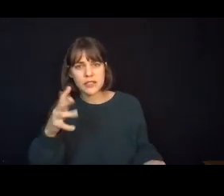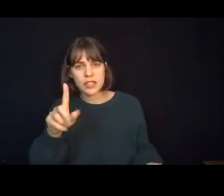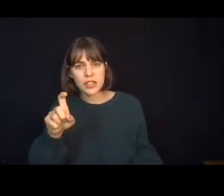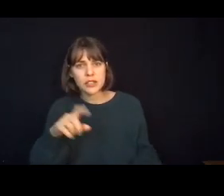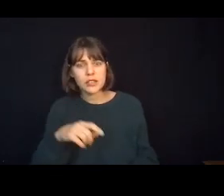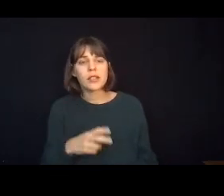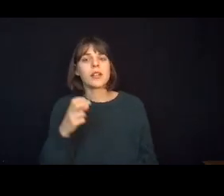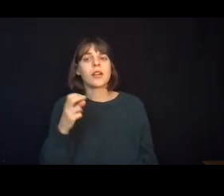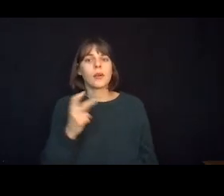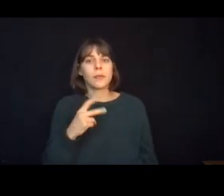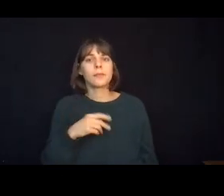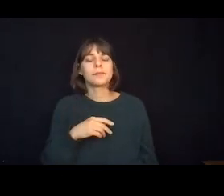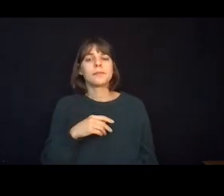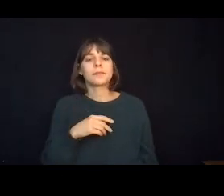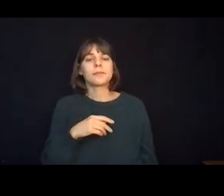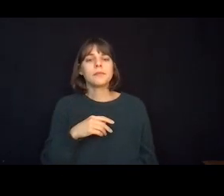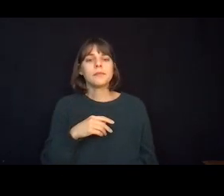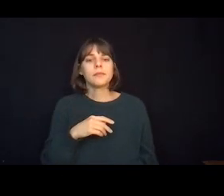Okay,